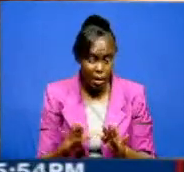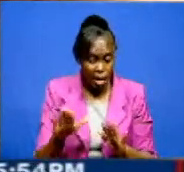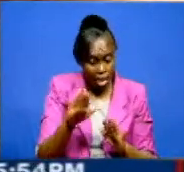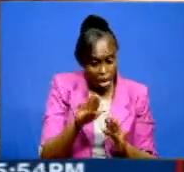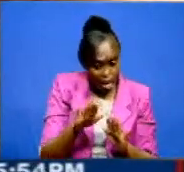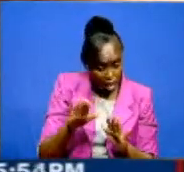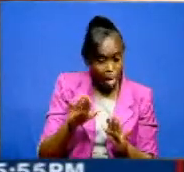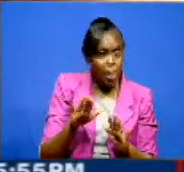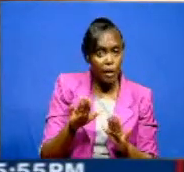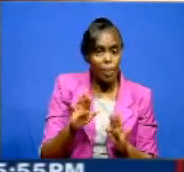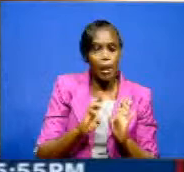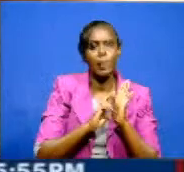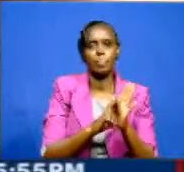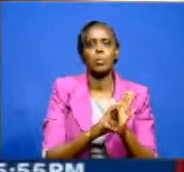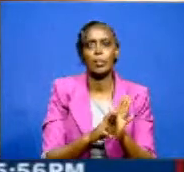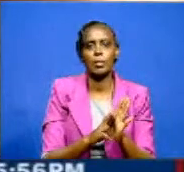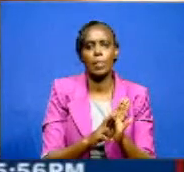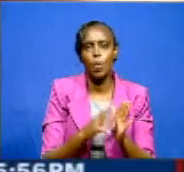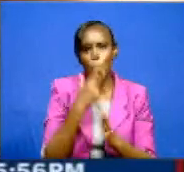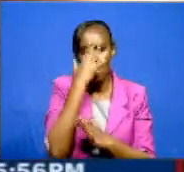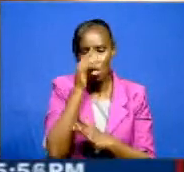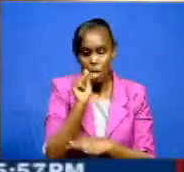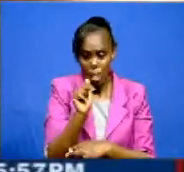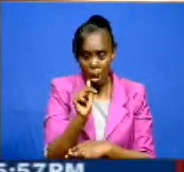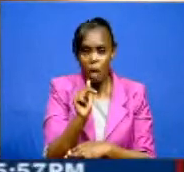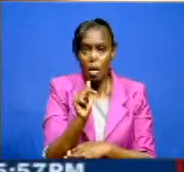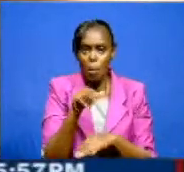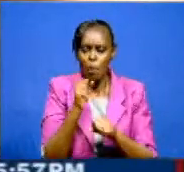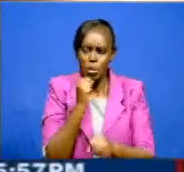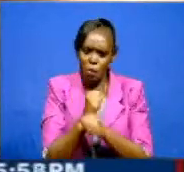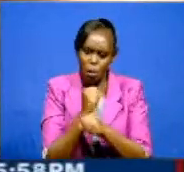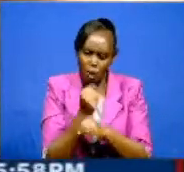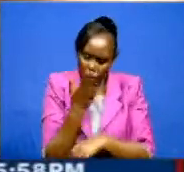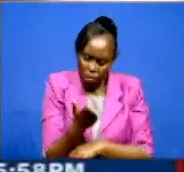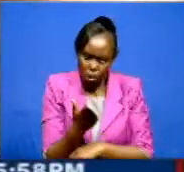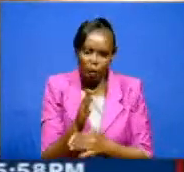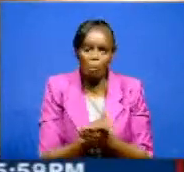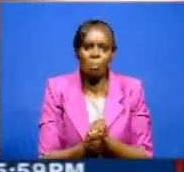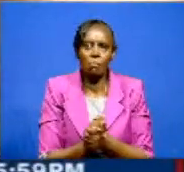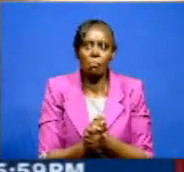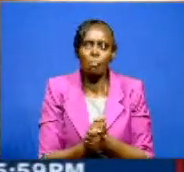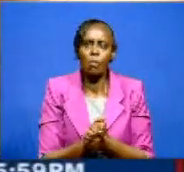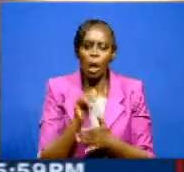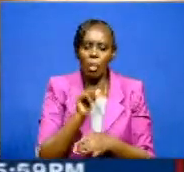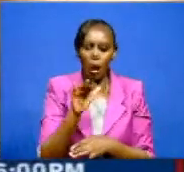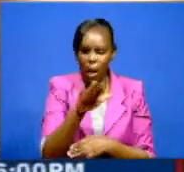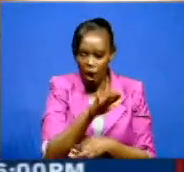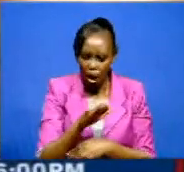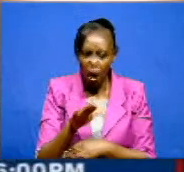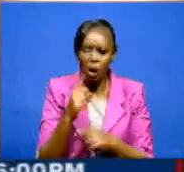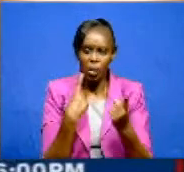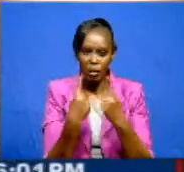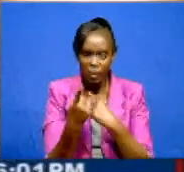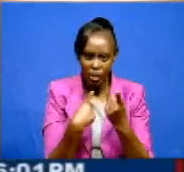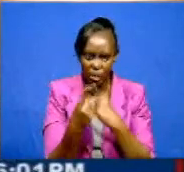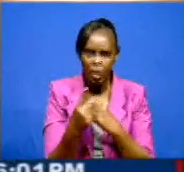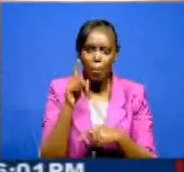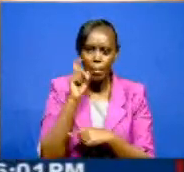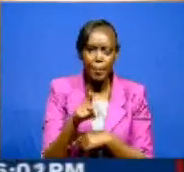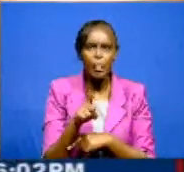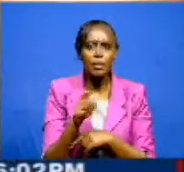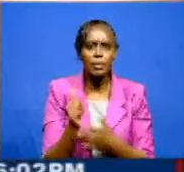area that he represents, because that is what can work, Mr. Speaker, in that area. So these discussions must be